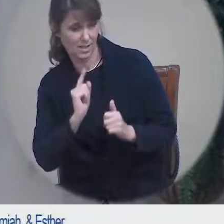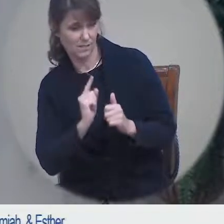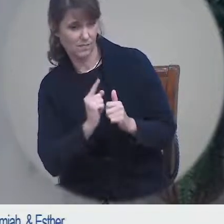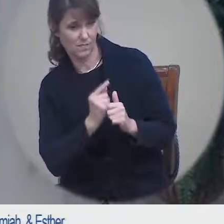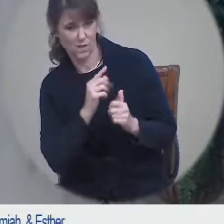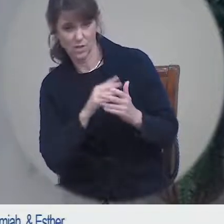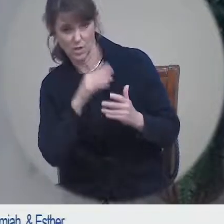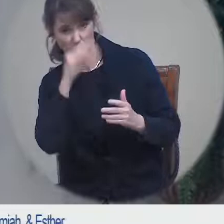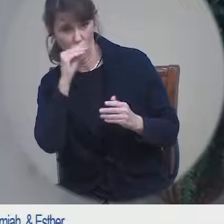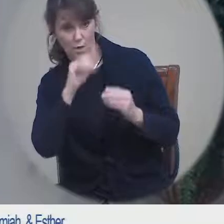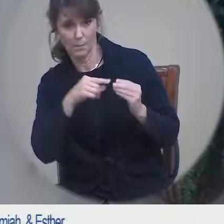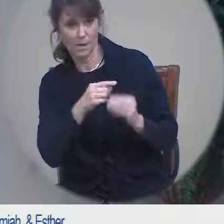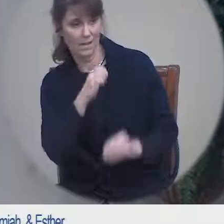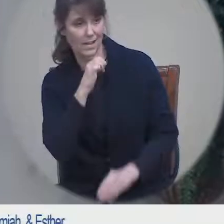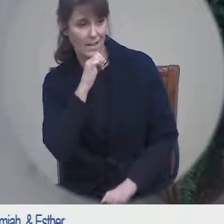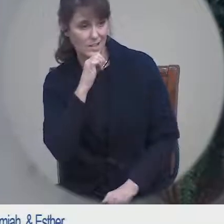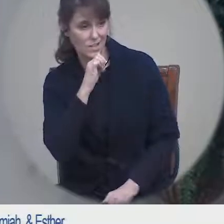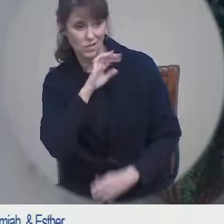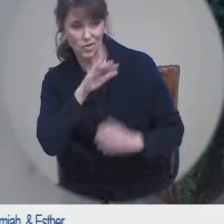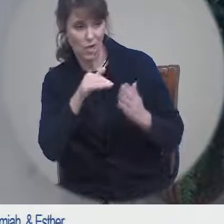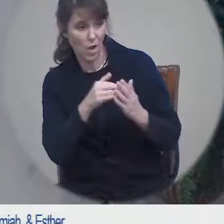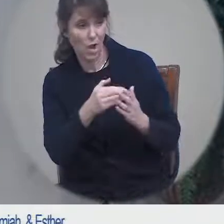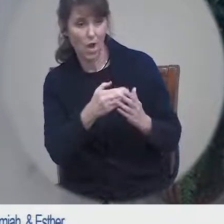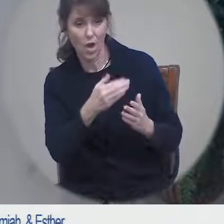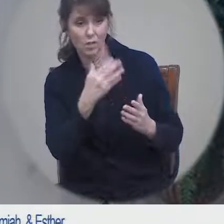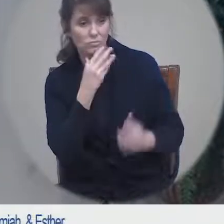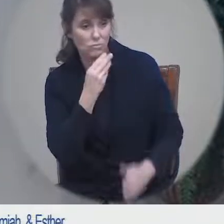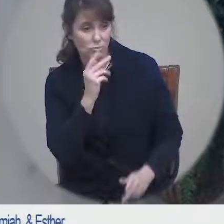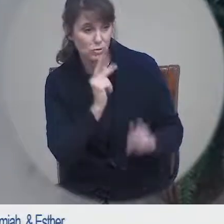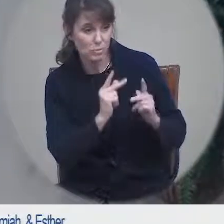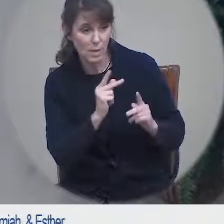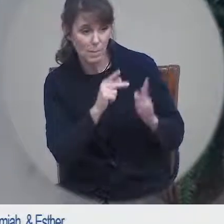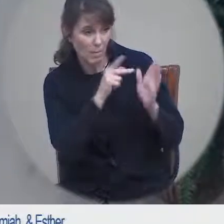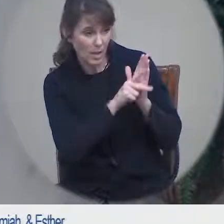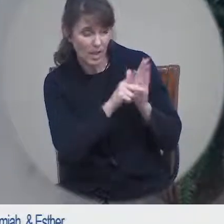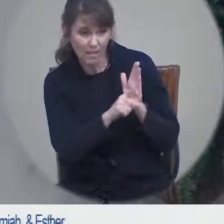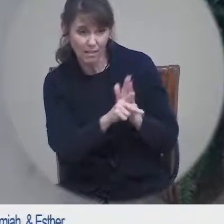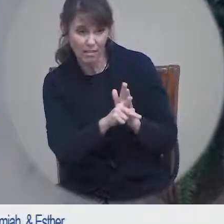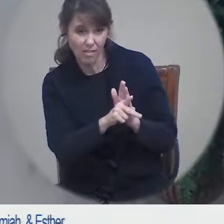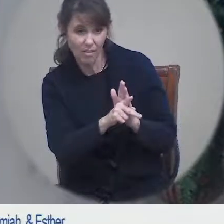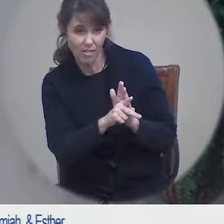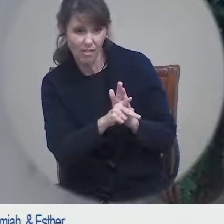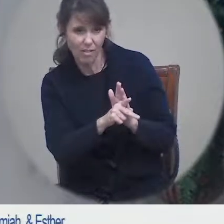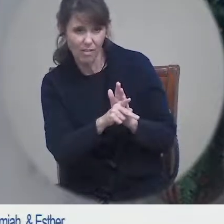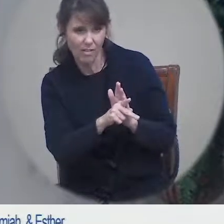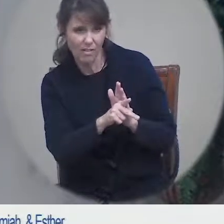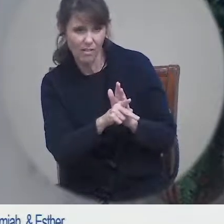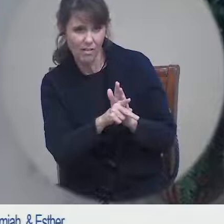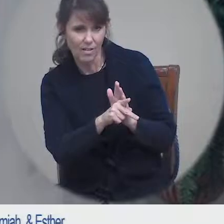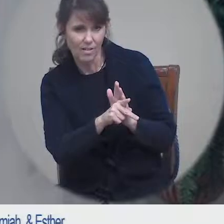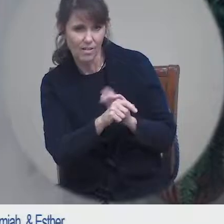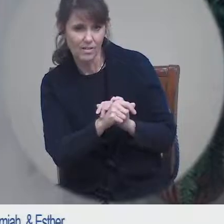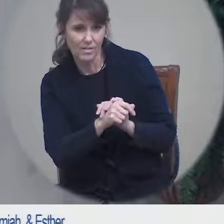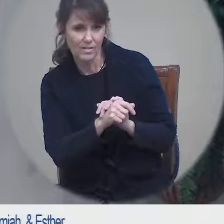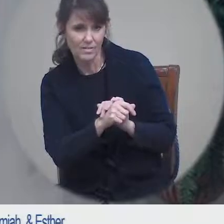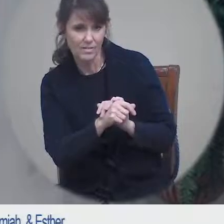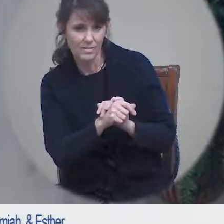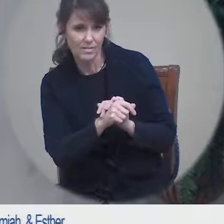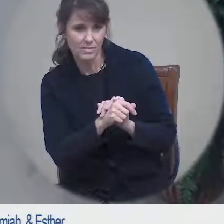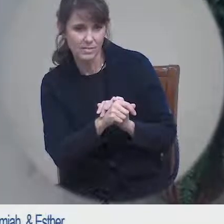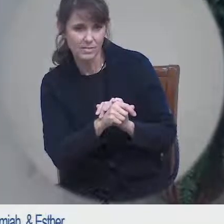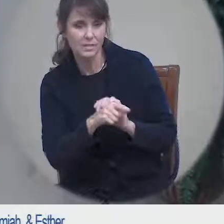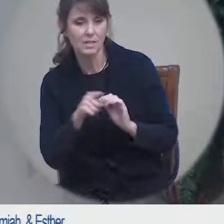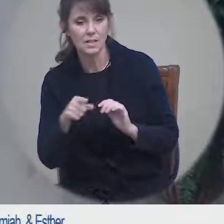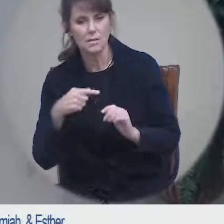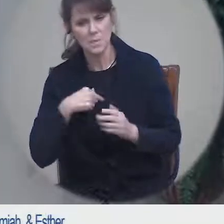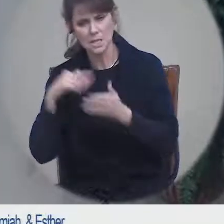unhappy about the fact that all the Jews are soon to be slaughtered? And I mentioned to you a few weeks ago, I found one commentator